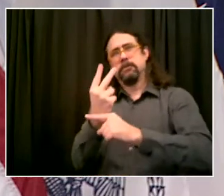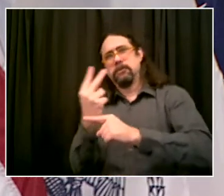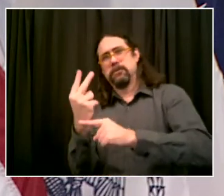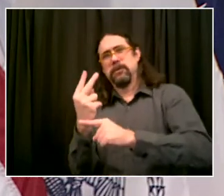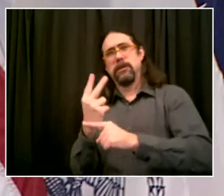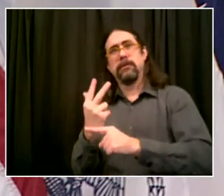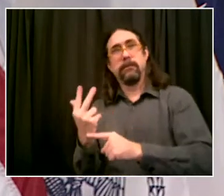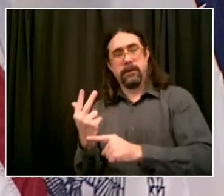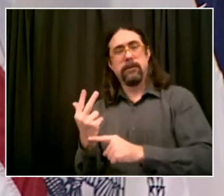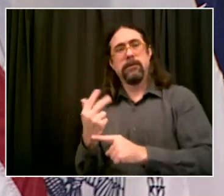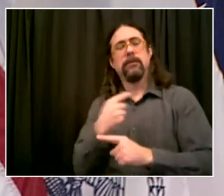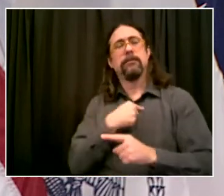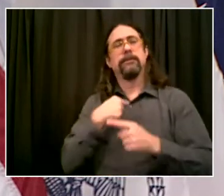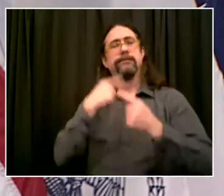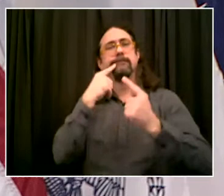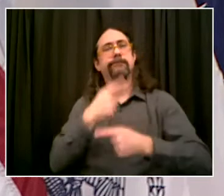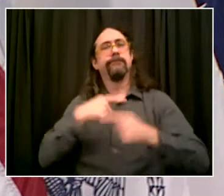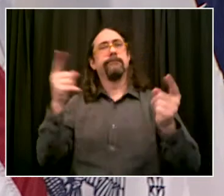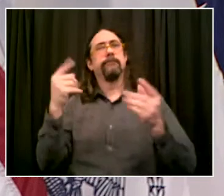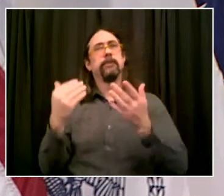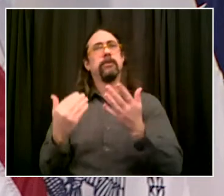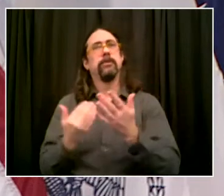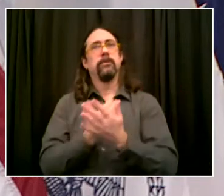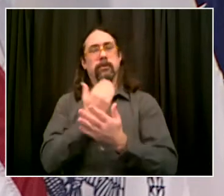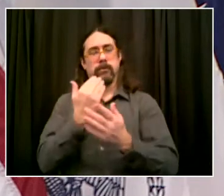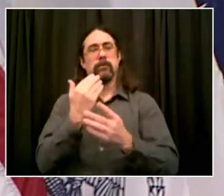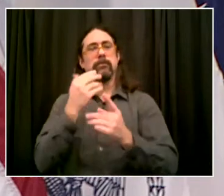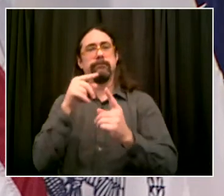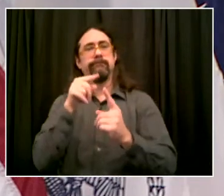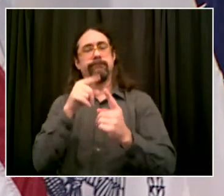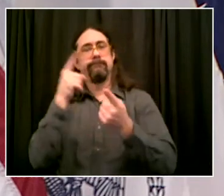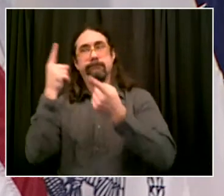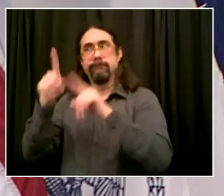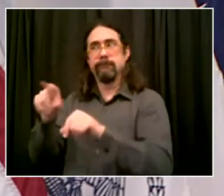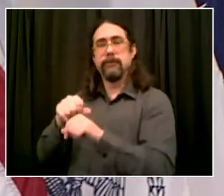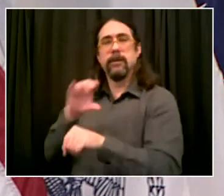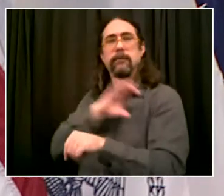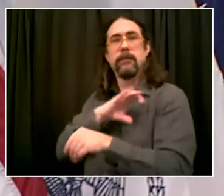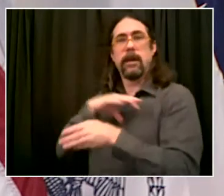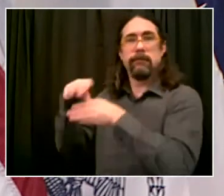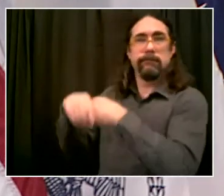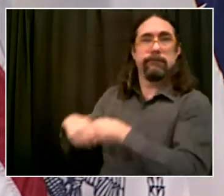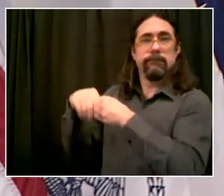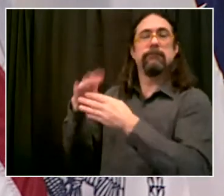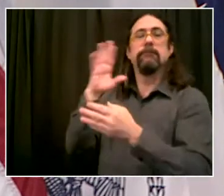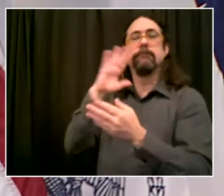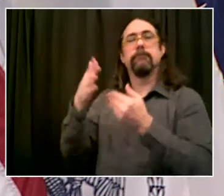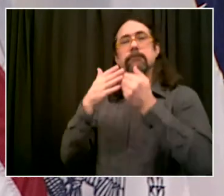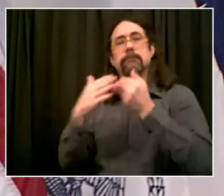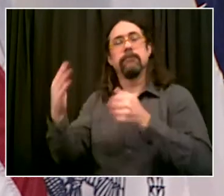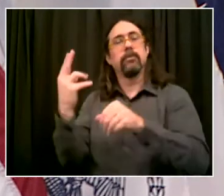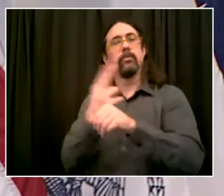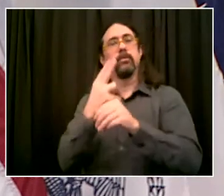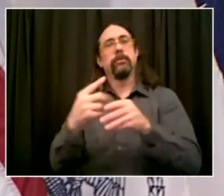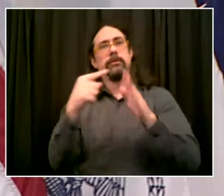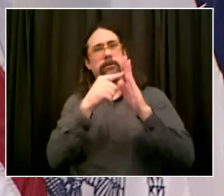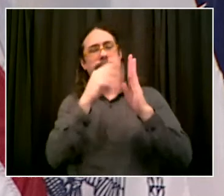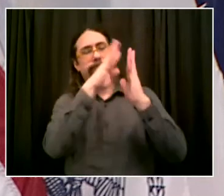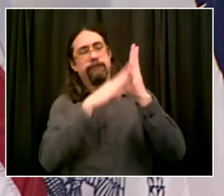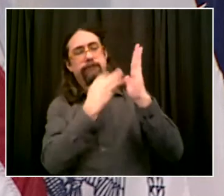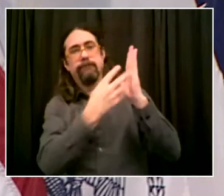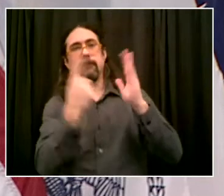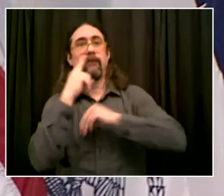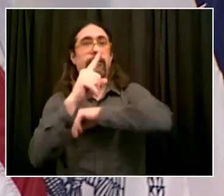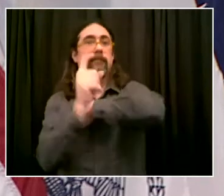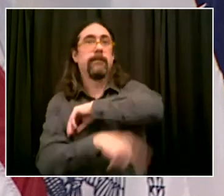NYPD, absolutely revolutionizing the approach to discipline. We've never seen anything like this before in New York City history. Transparent, open